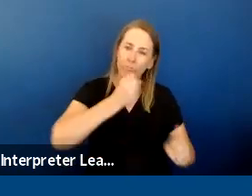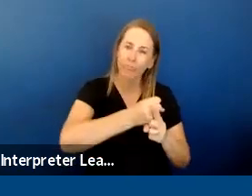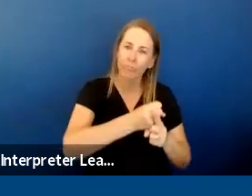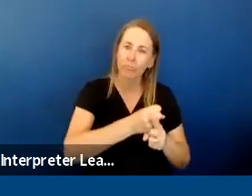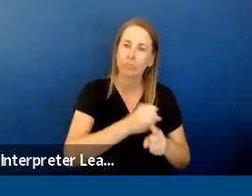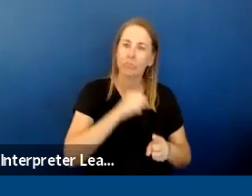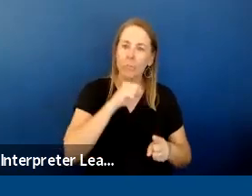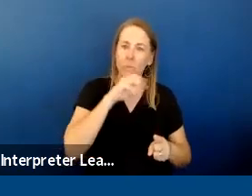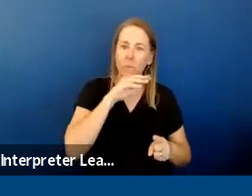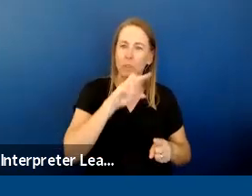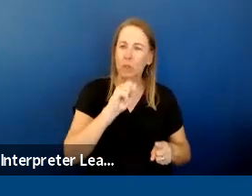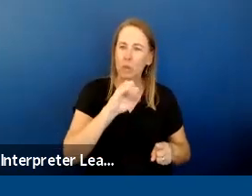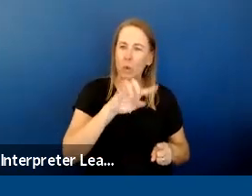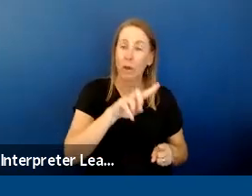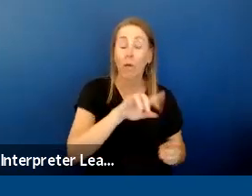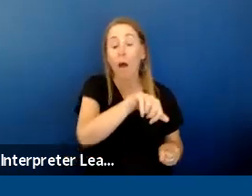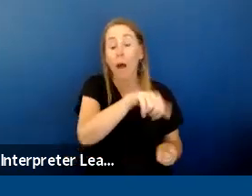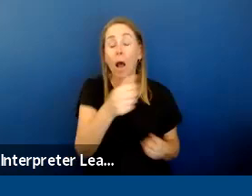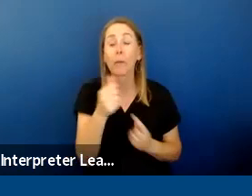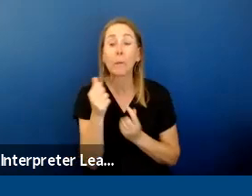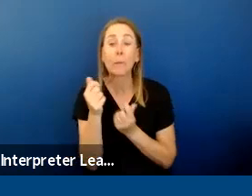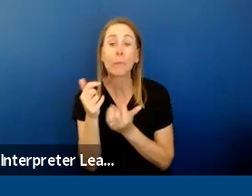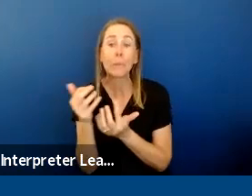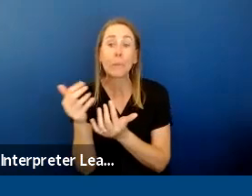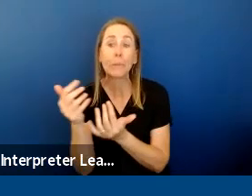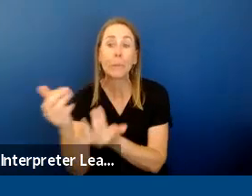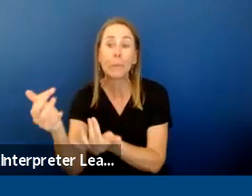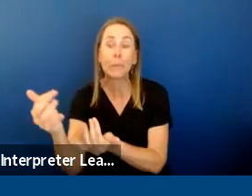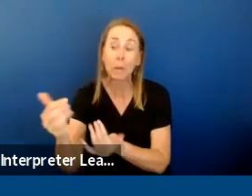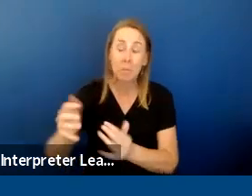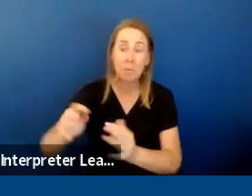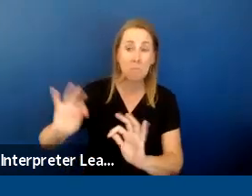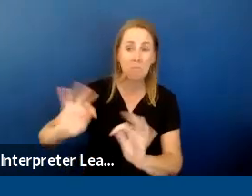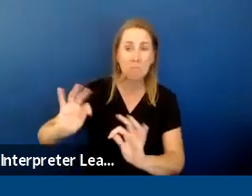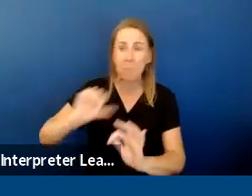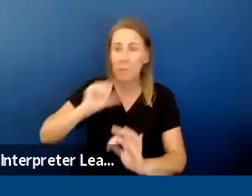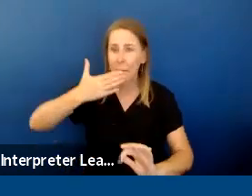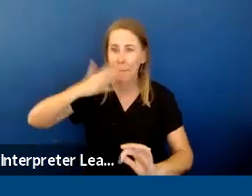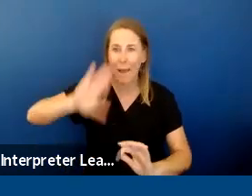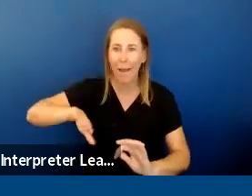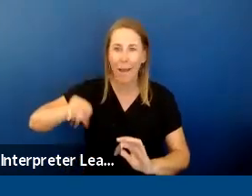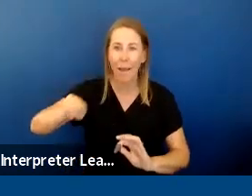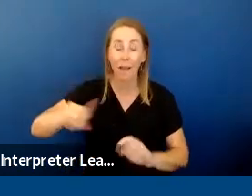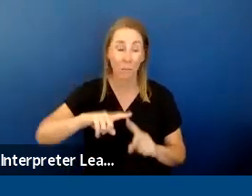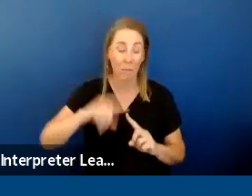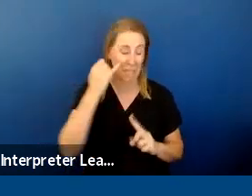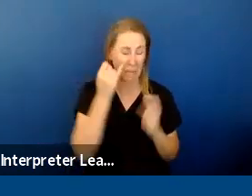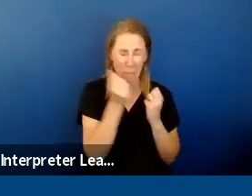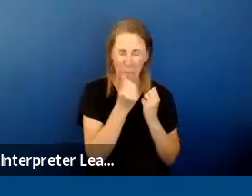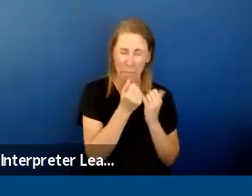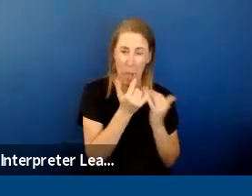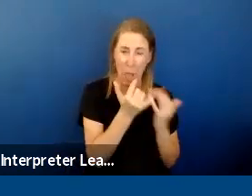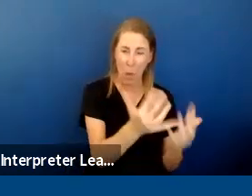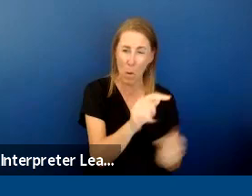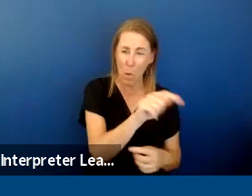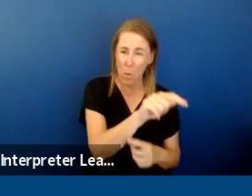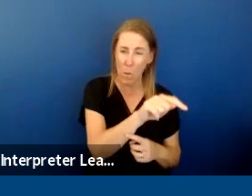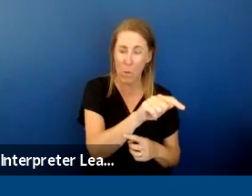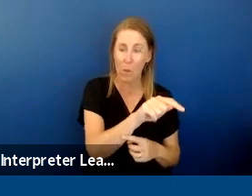that crusty layer acts as a barrier. So it will speed up the flow of water over the surface instead of letting